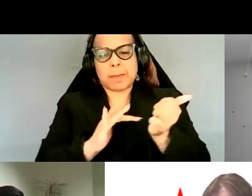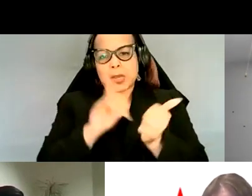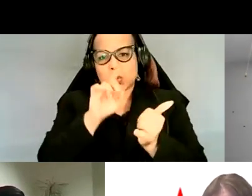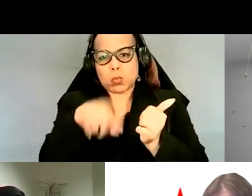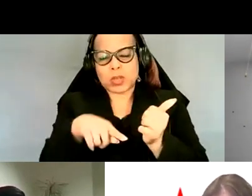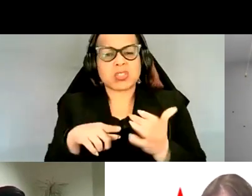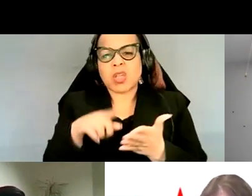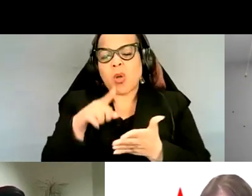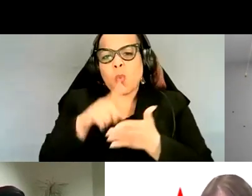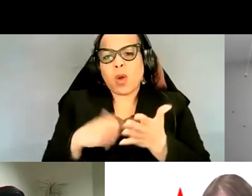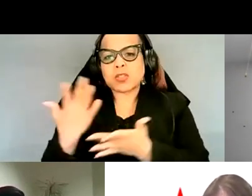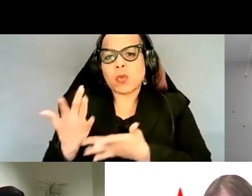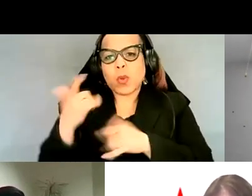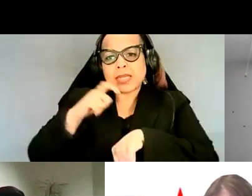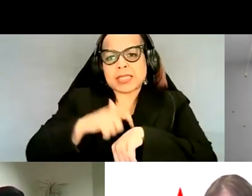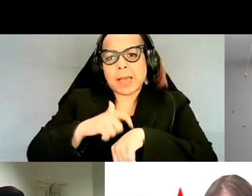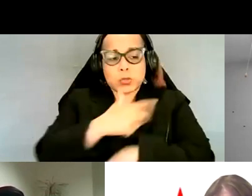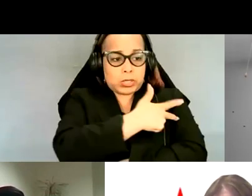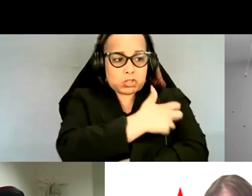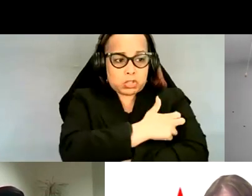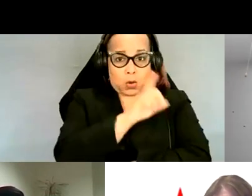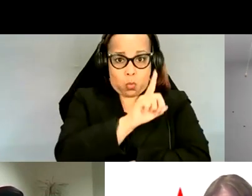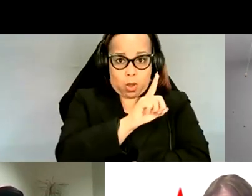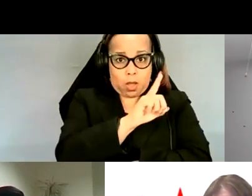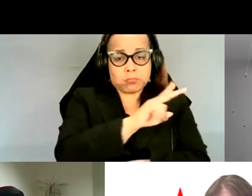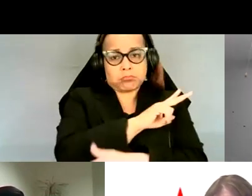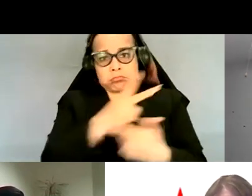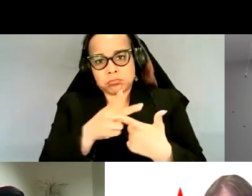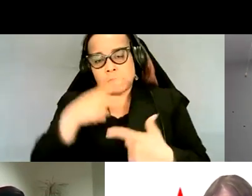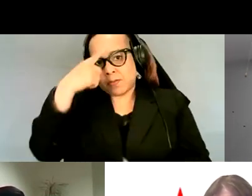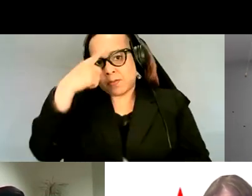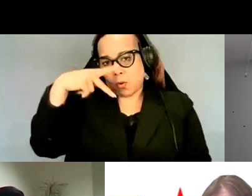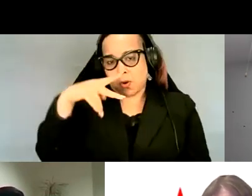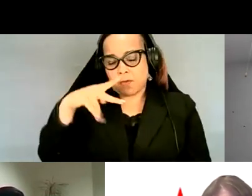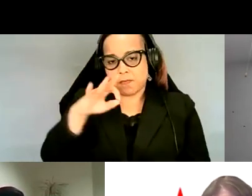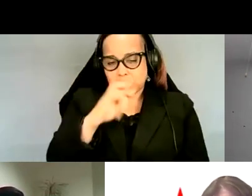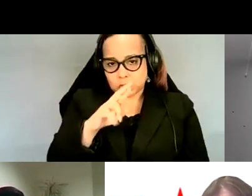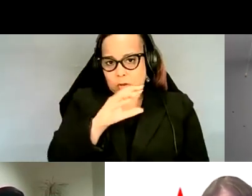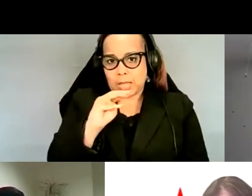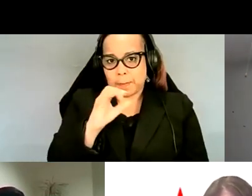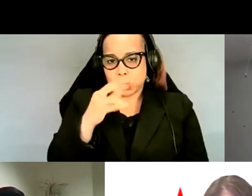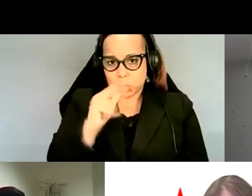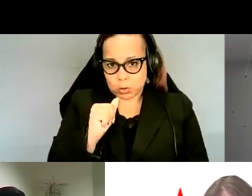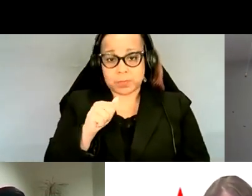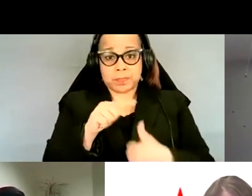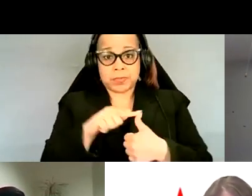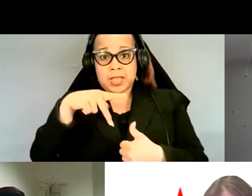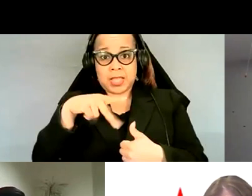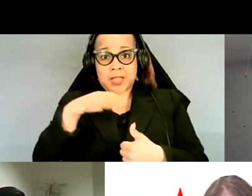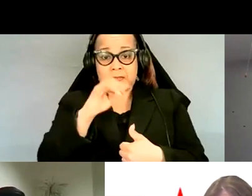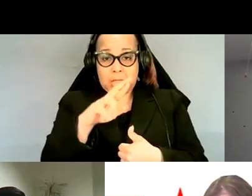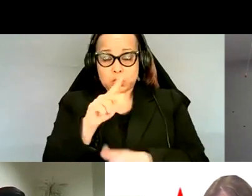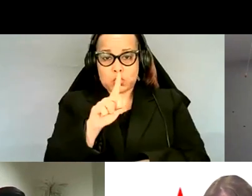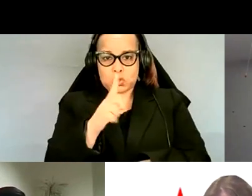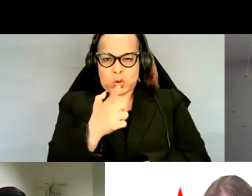What is the wait time between shot 1 and 2 for Pfizer and Moderna? For Pfizer is 21 days, but